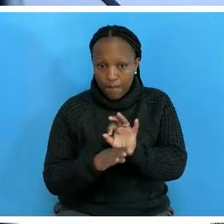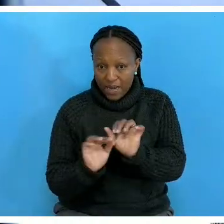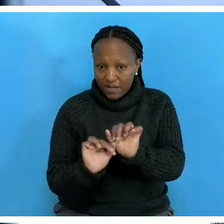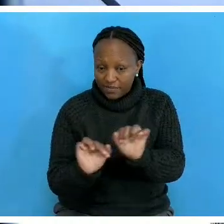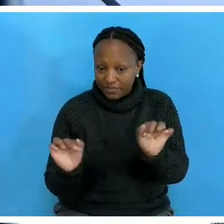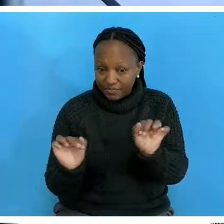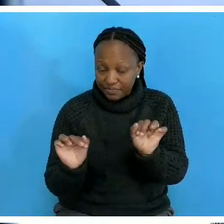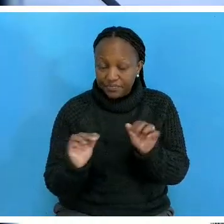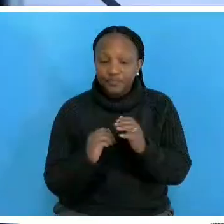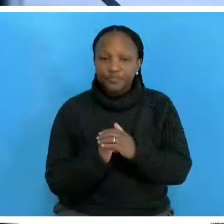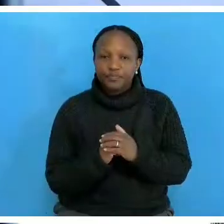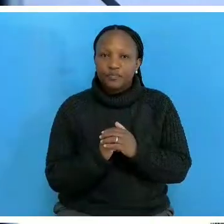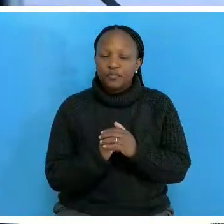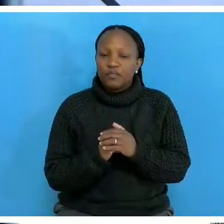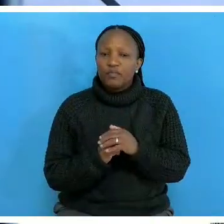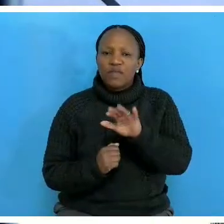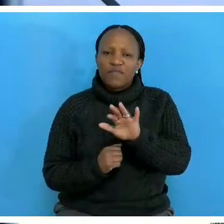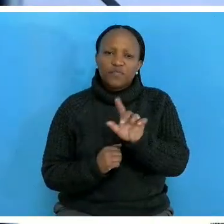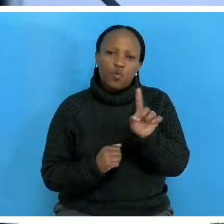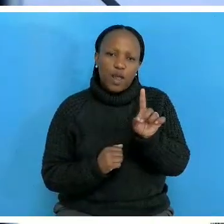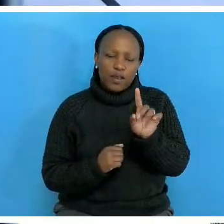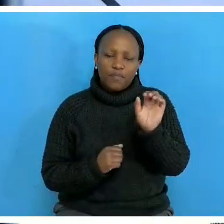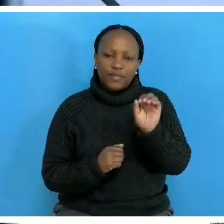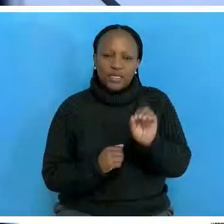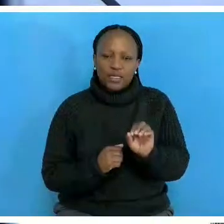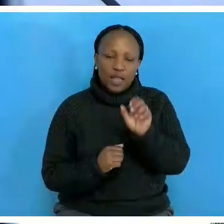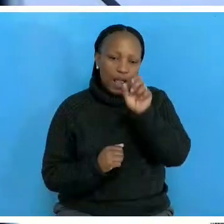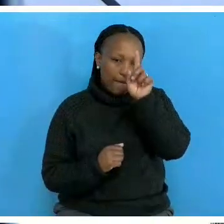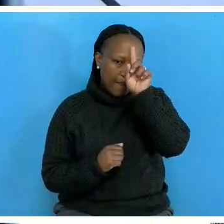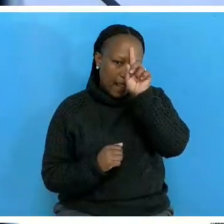To check 51% black-owned